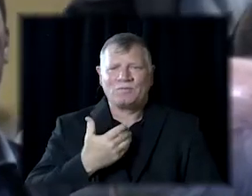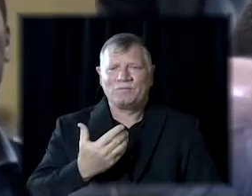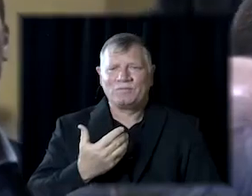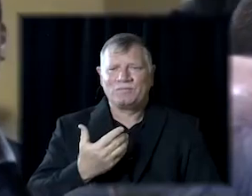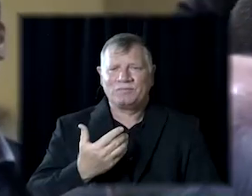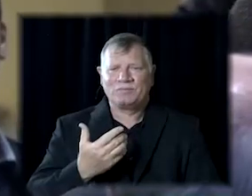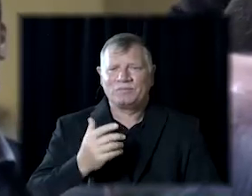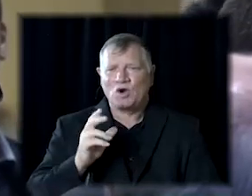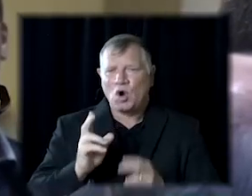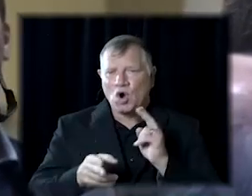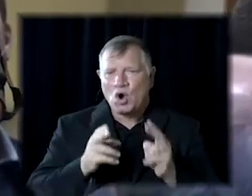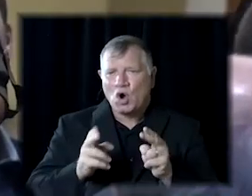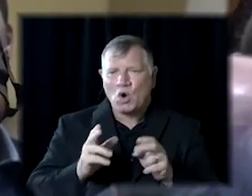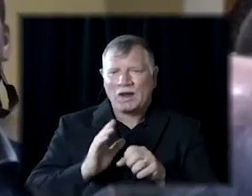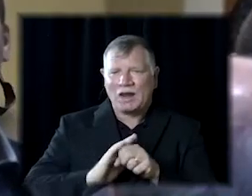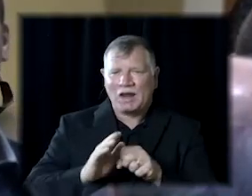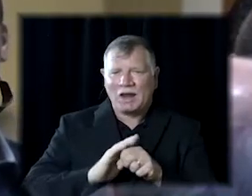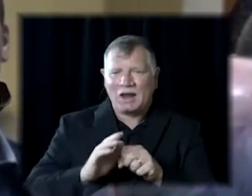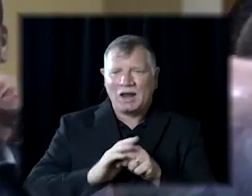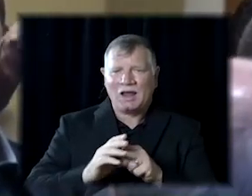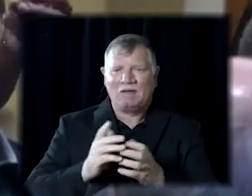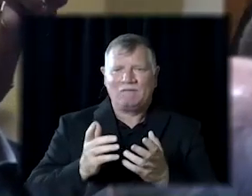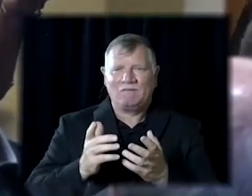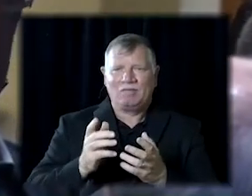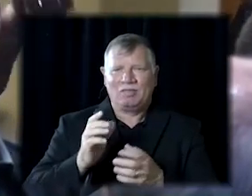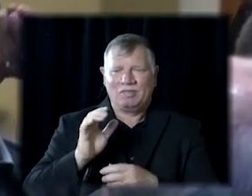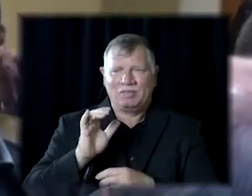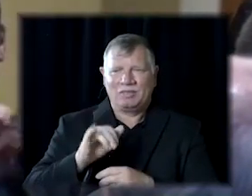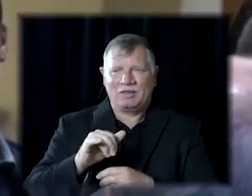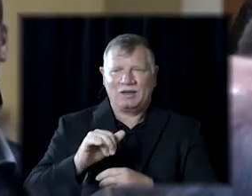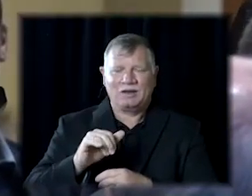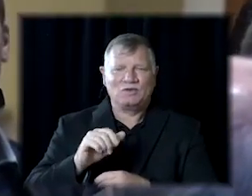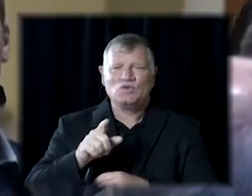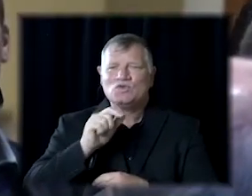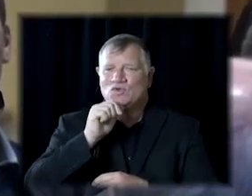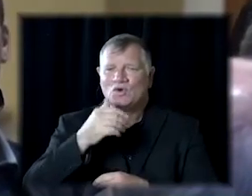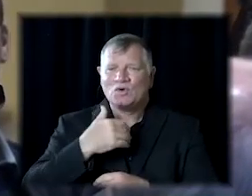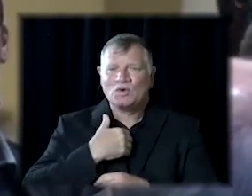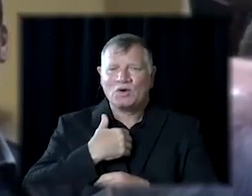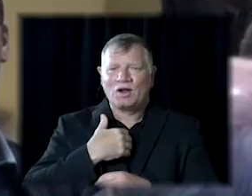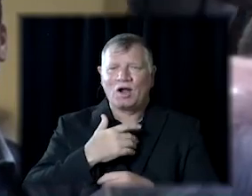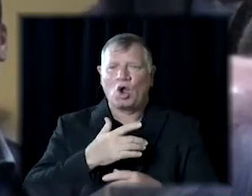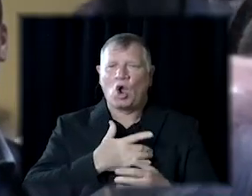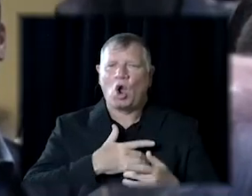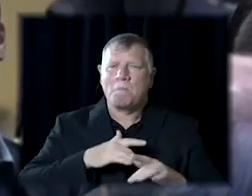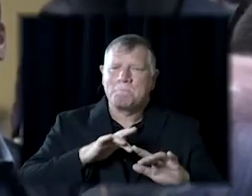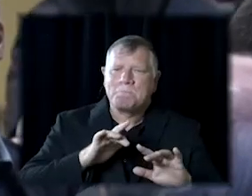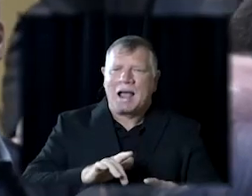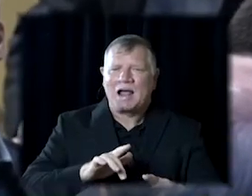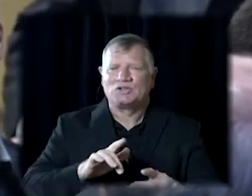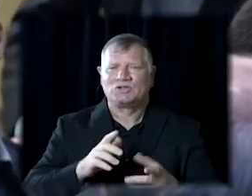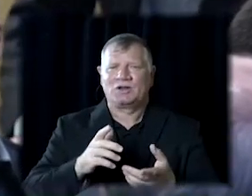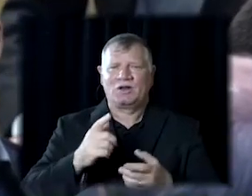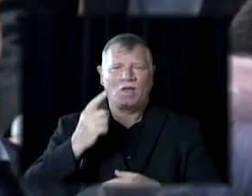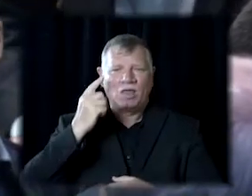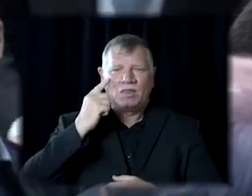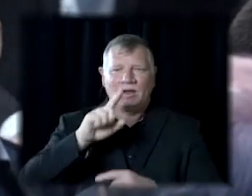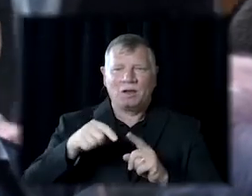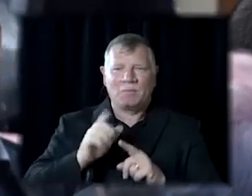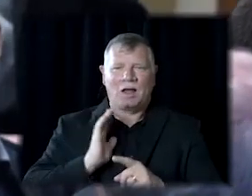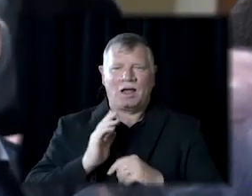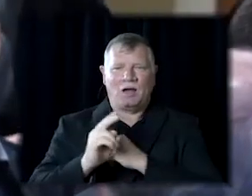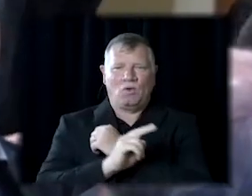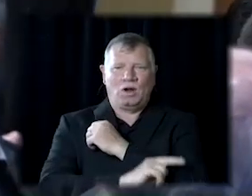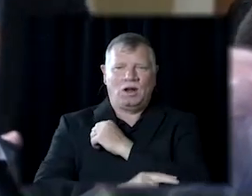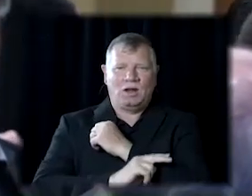the hurry enough, that you don't have the compassion of thinking about our